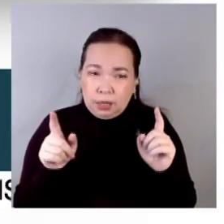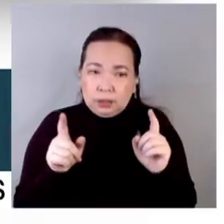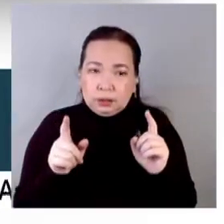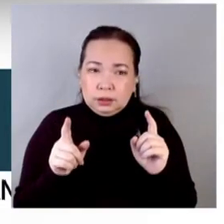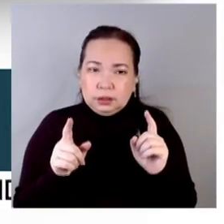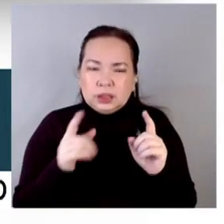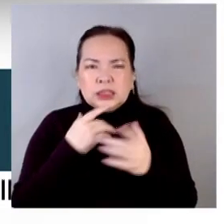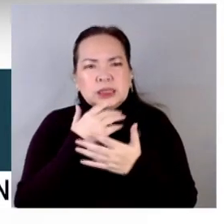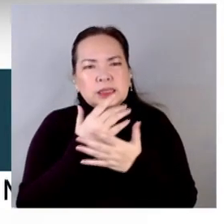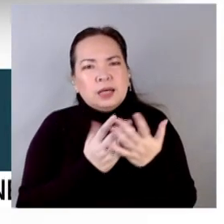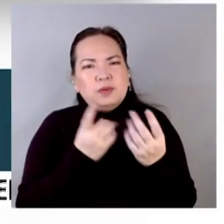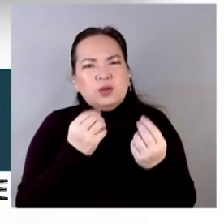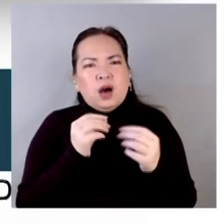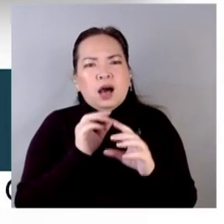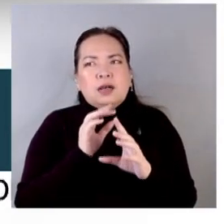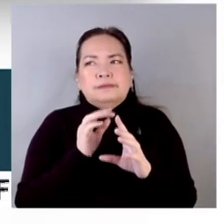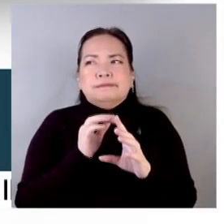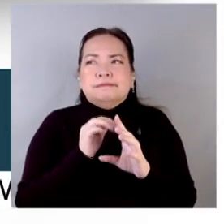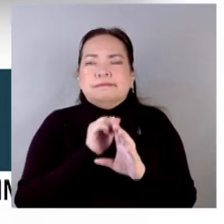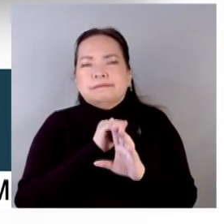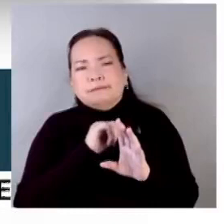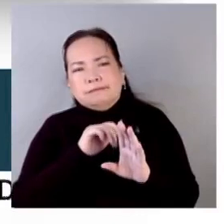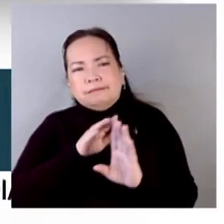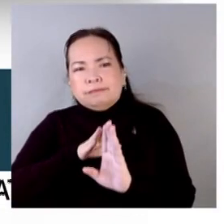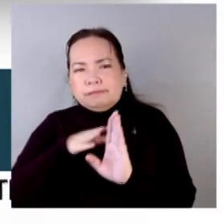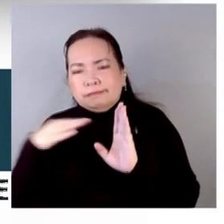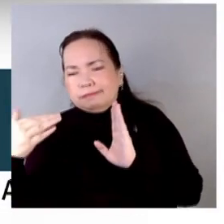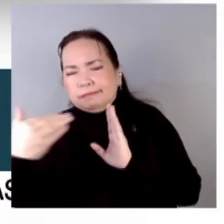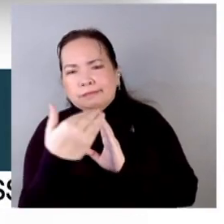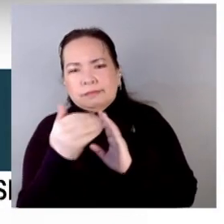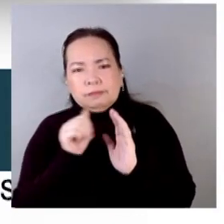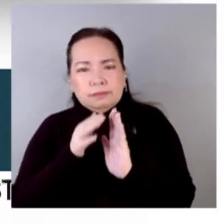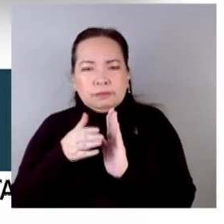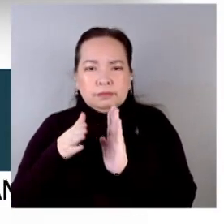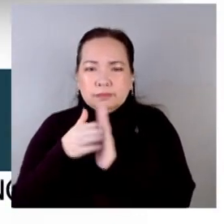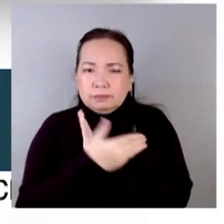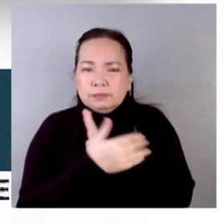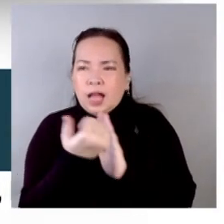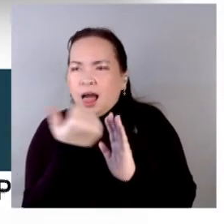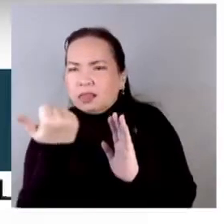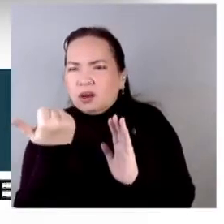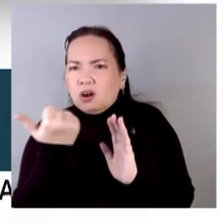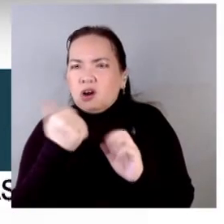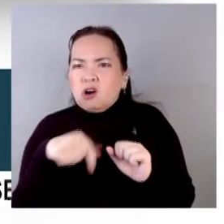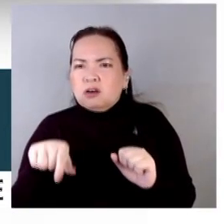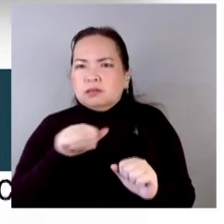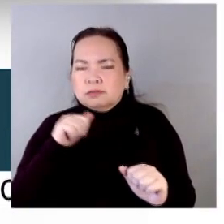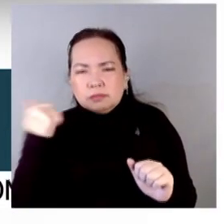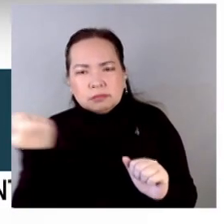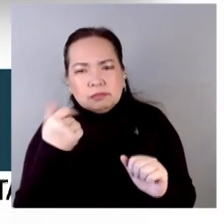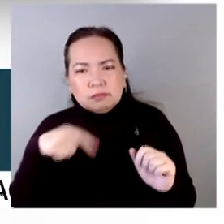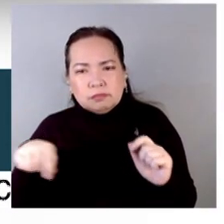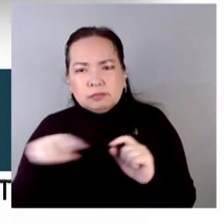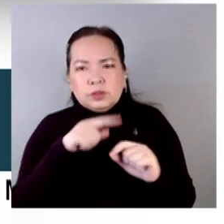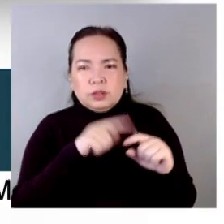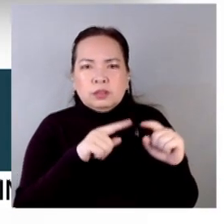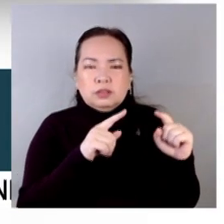kasi na nag-contribute kung ba't nagkakaroon ng crash. And mostly sa data namin is yung weather at